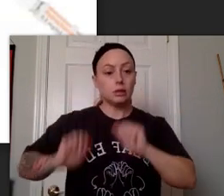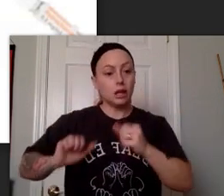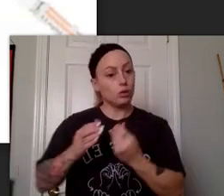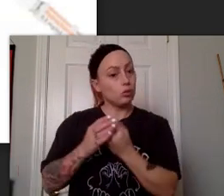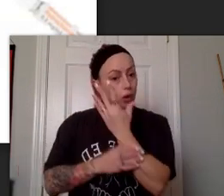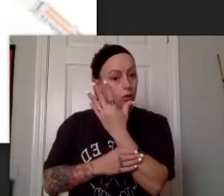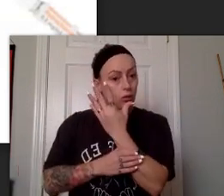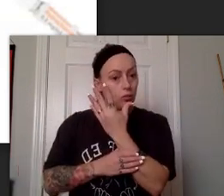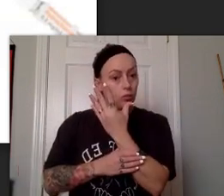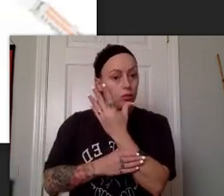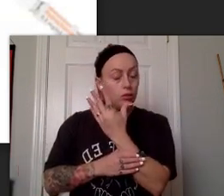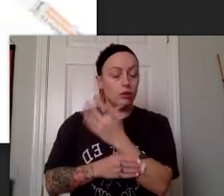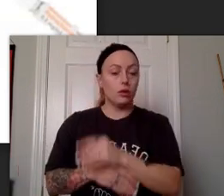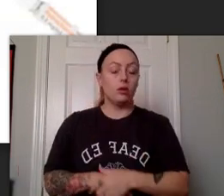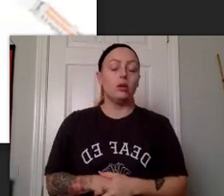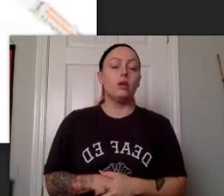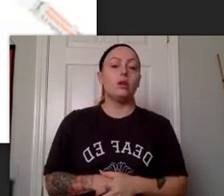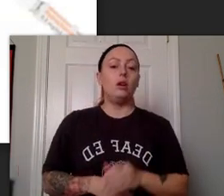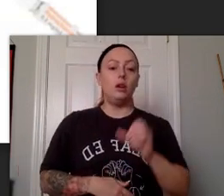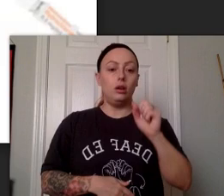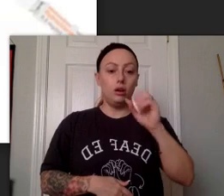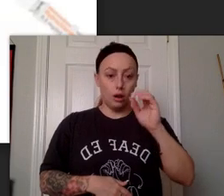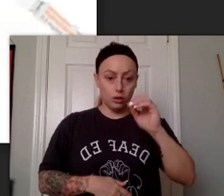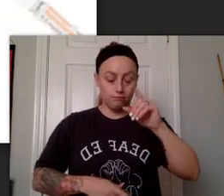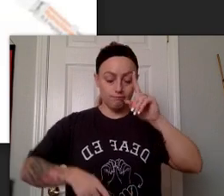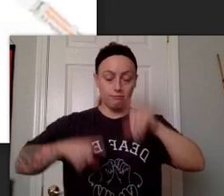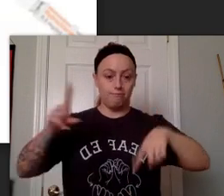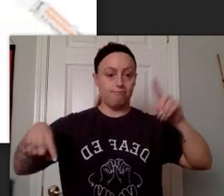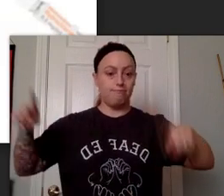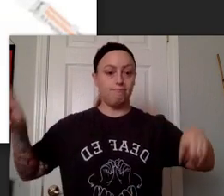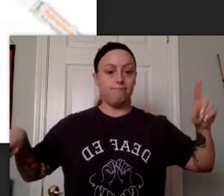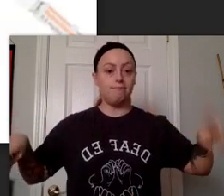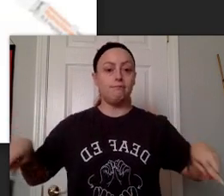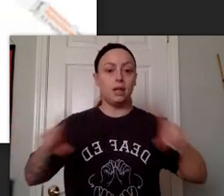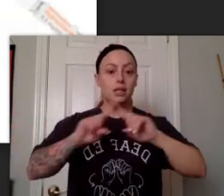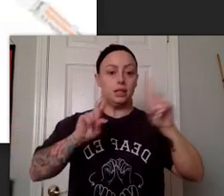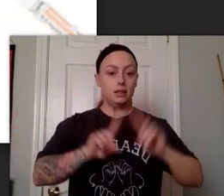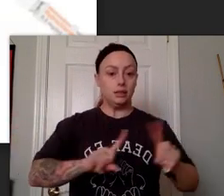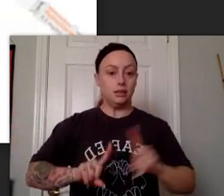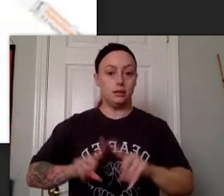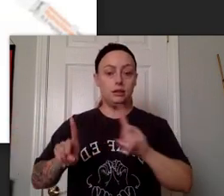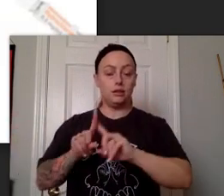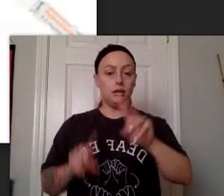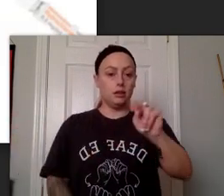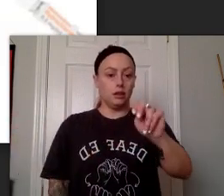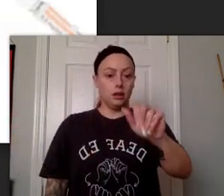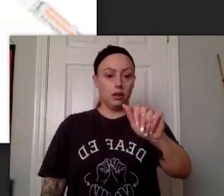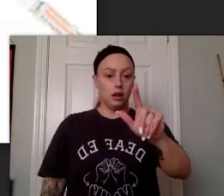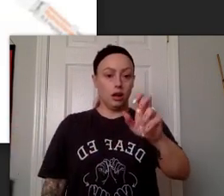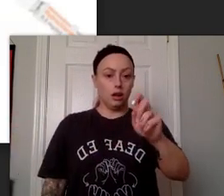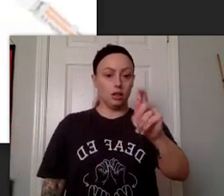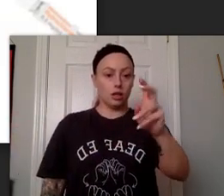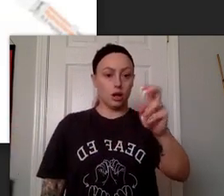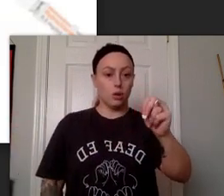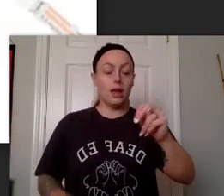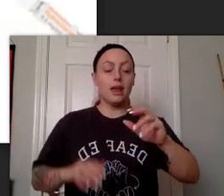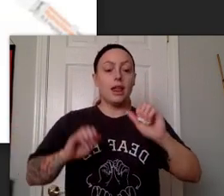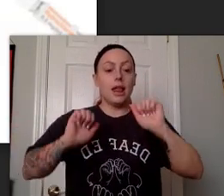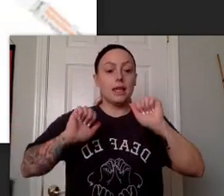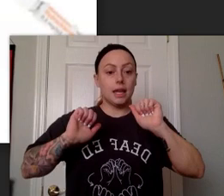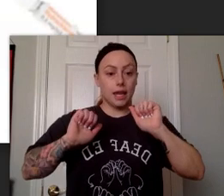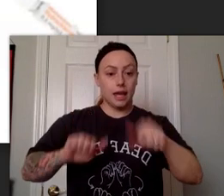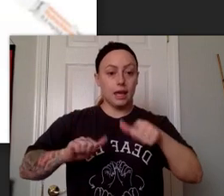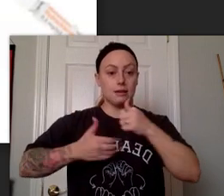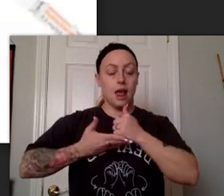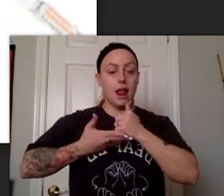and produce. So we have a variety of formulas of naloxone that can reverse these overdoses. Harm